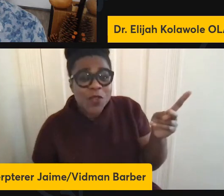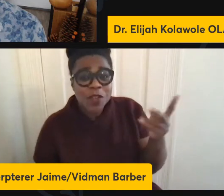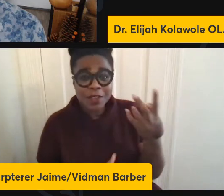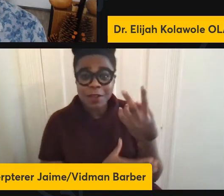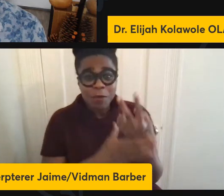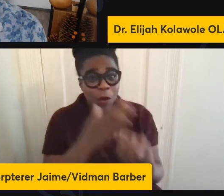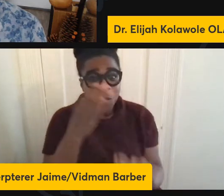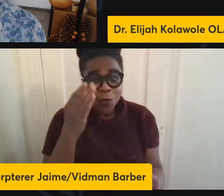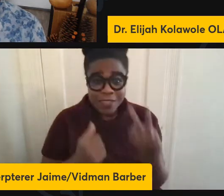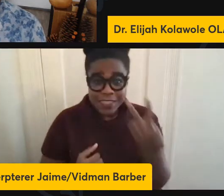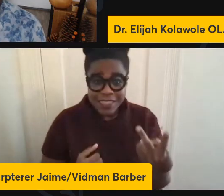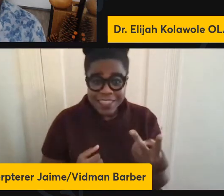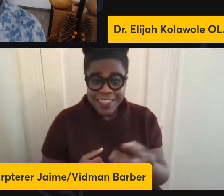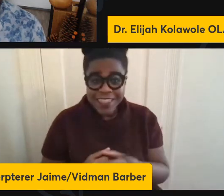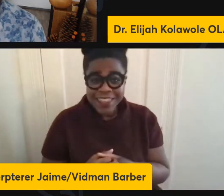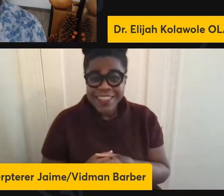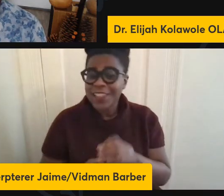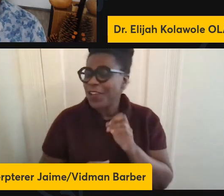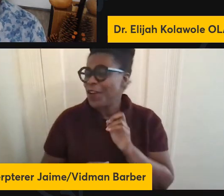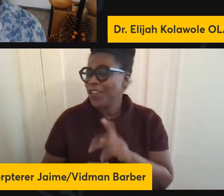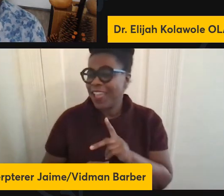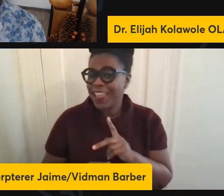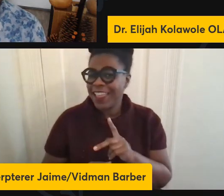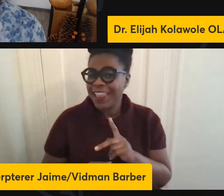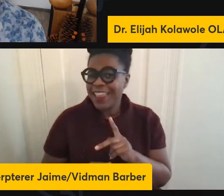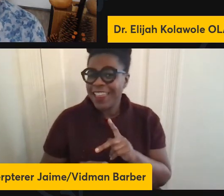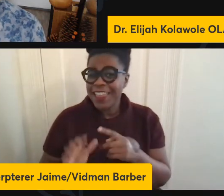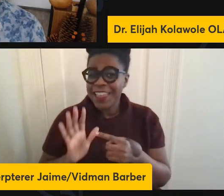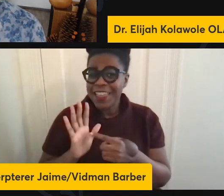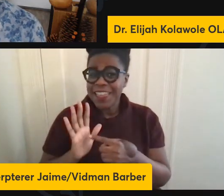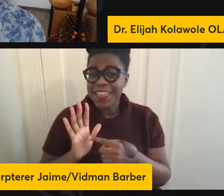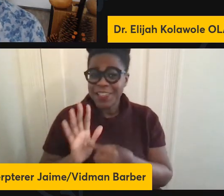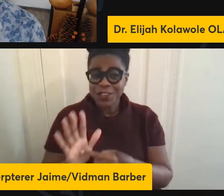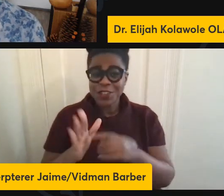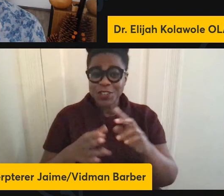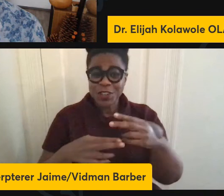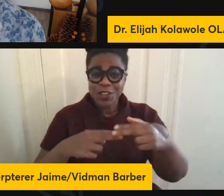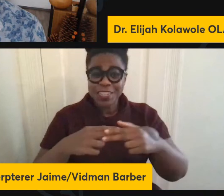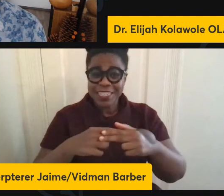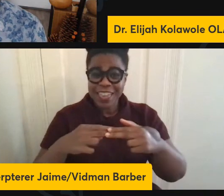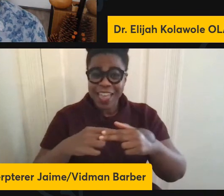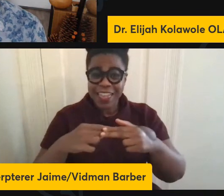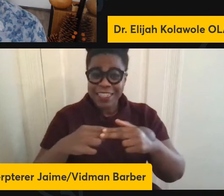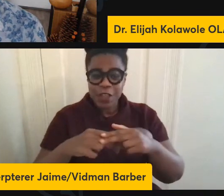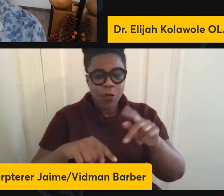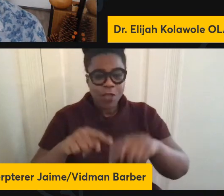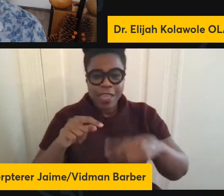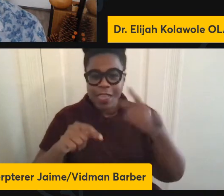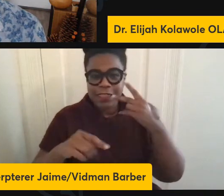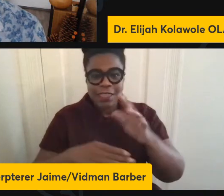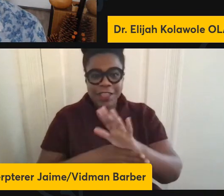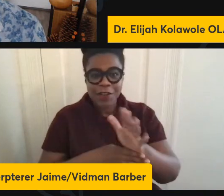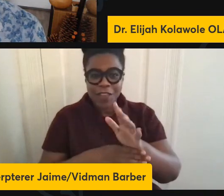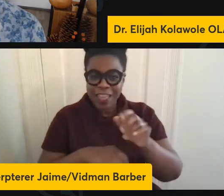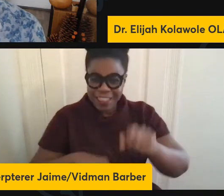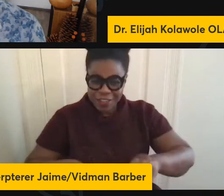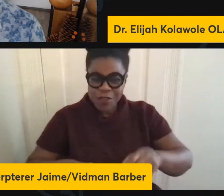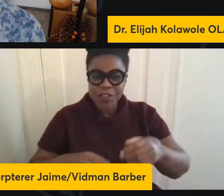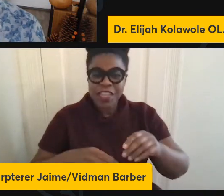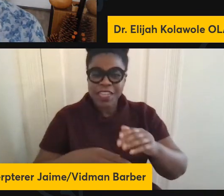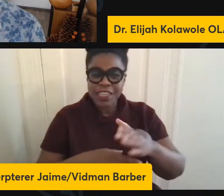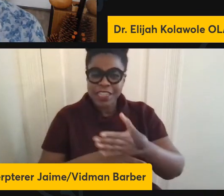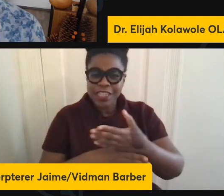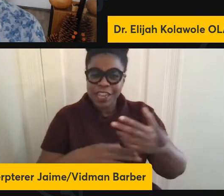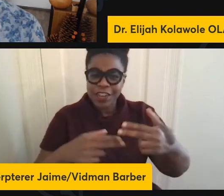of you. Okay. Can you share your slides? We don't see your video, but if you can share your slides, I think